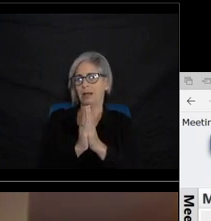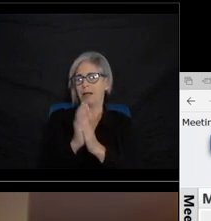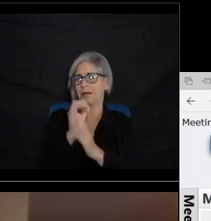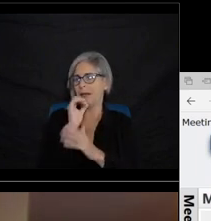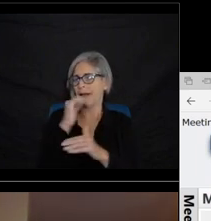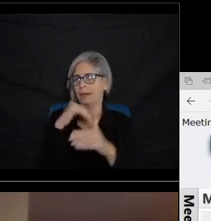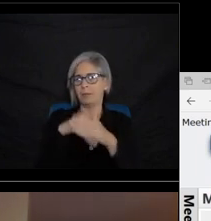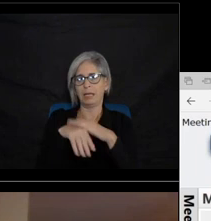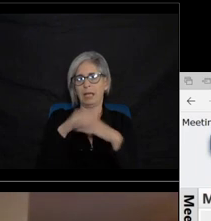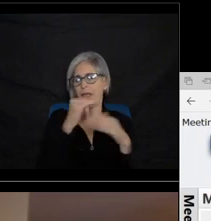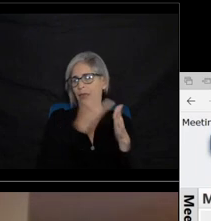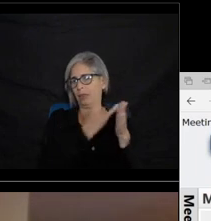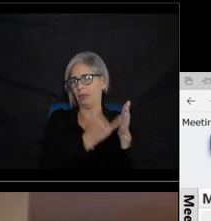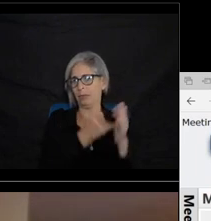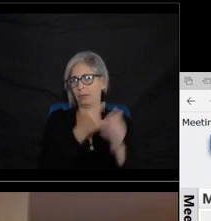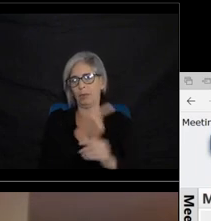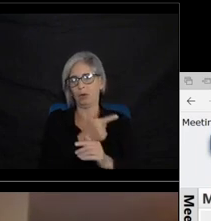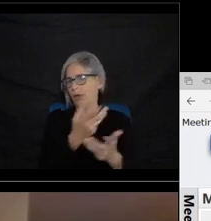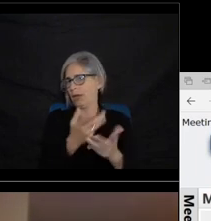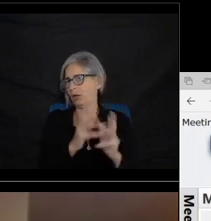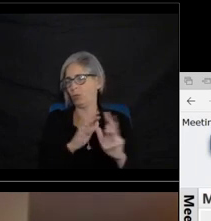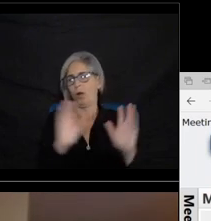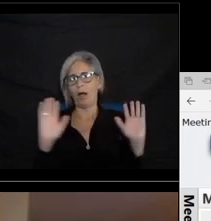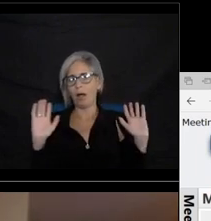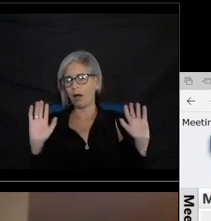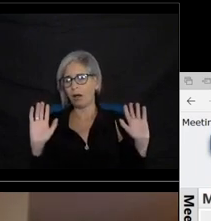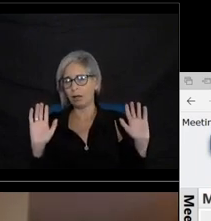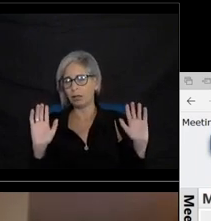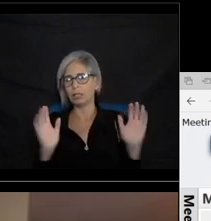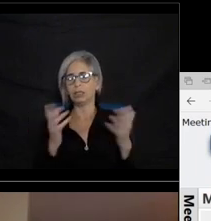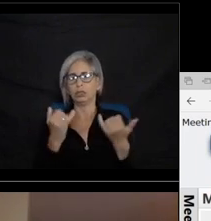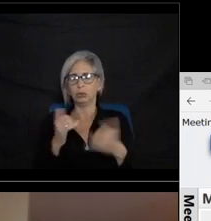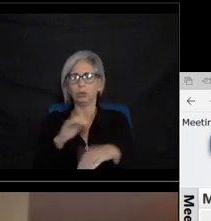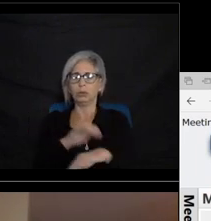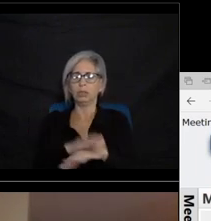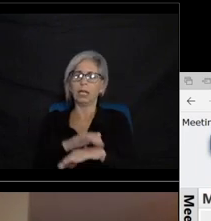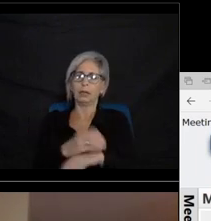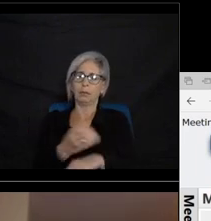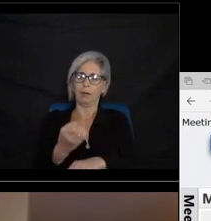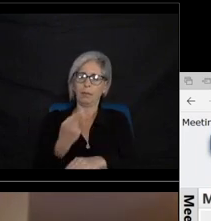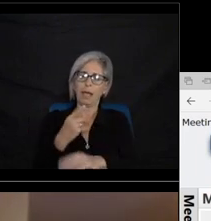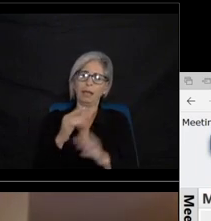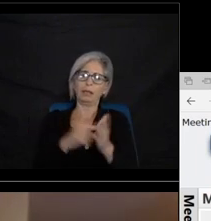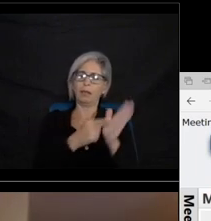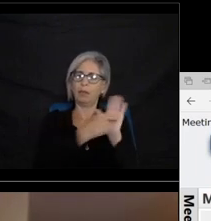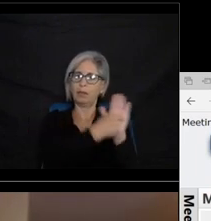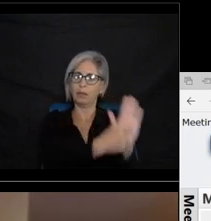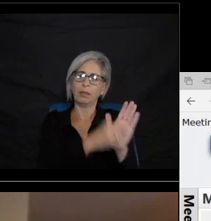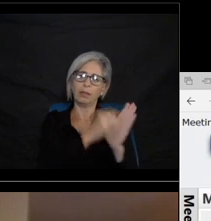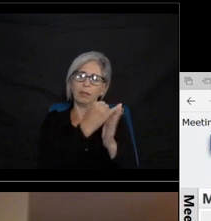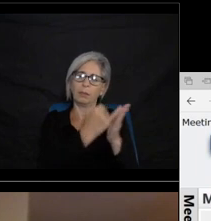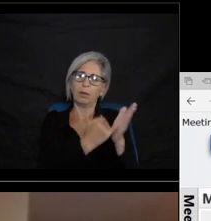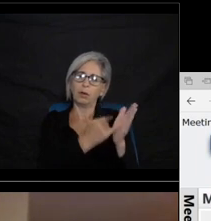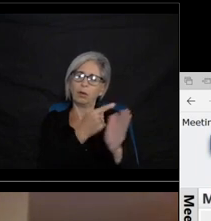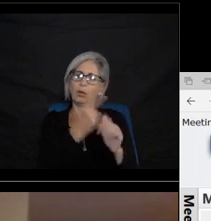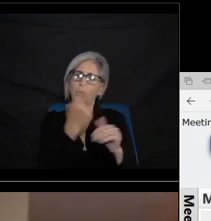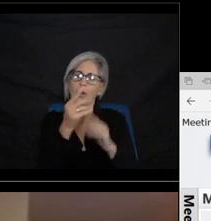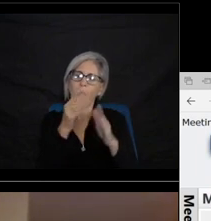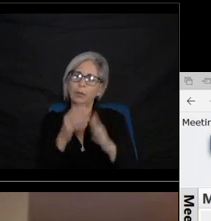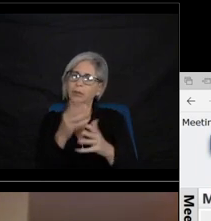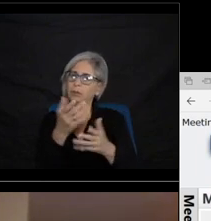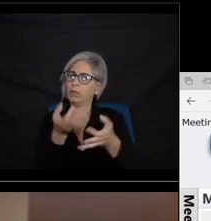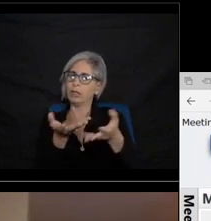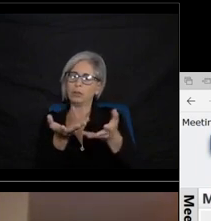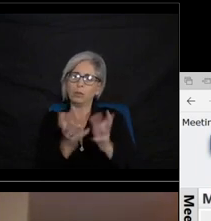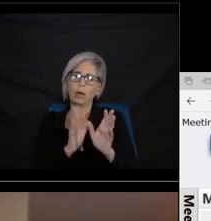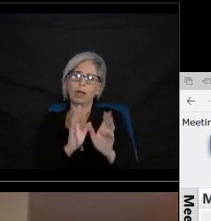the mural. So we are basically tonight bringing you back the mural with the one person that doesn't want to be